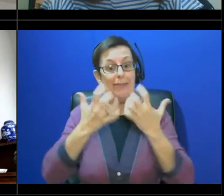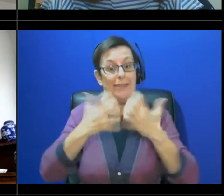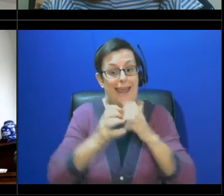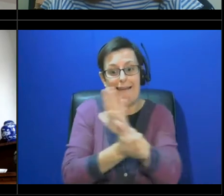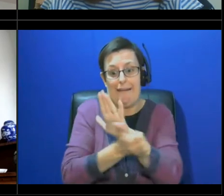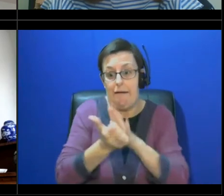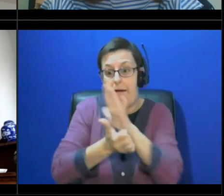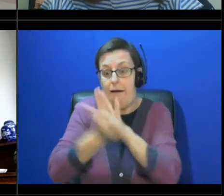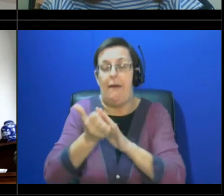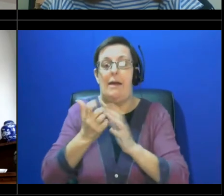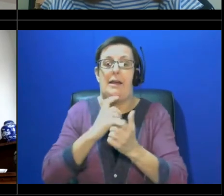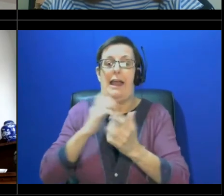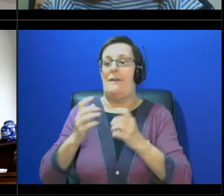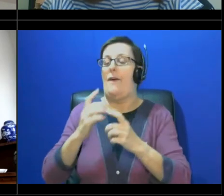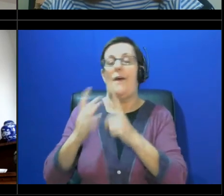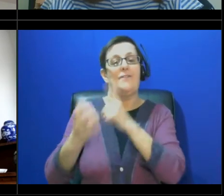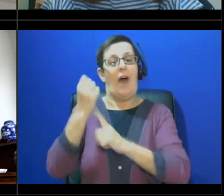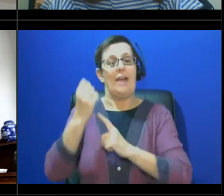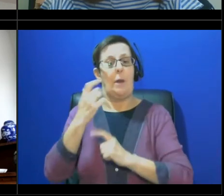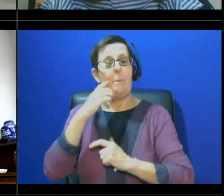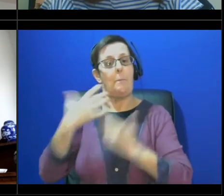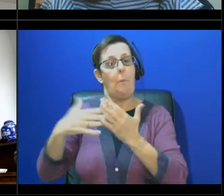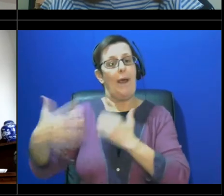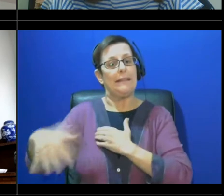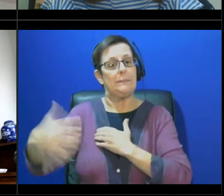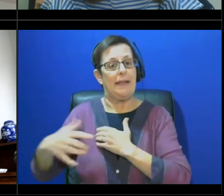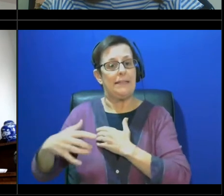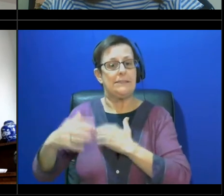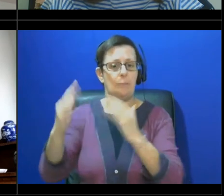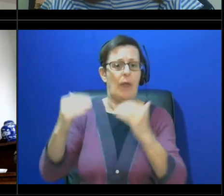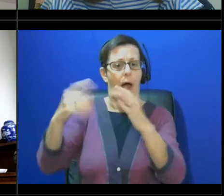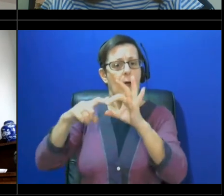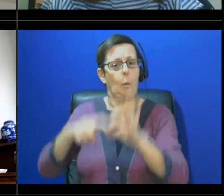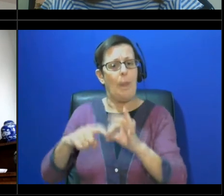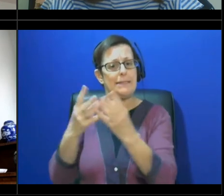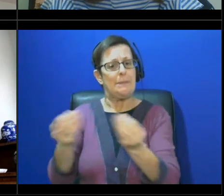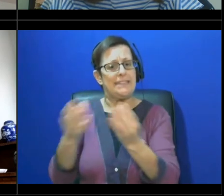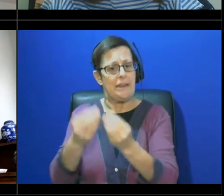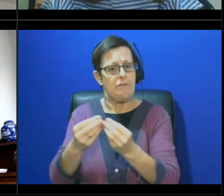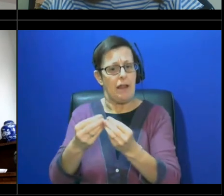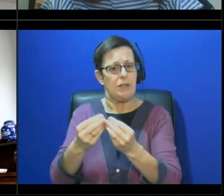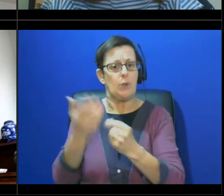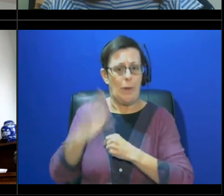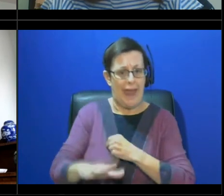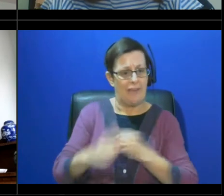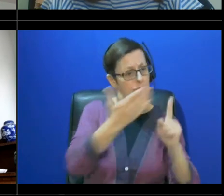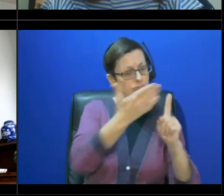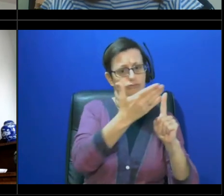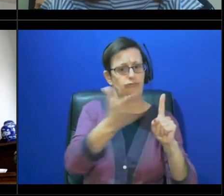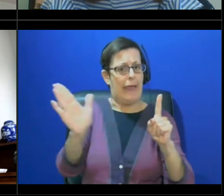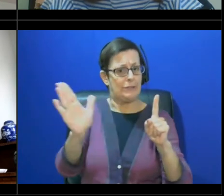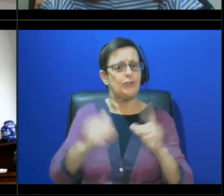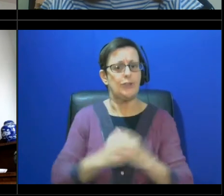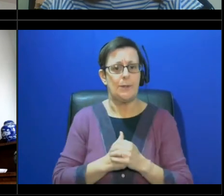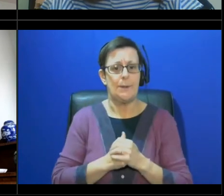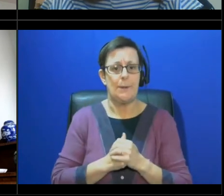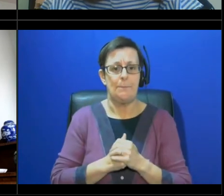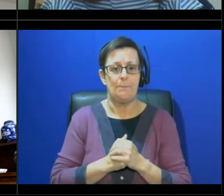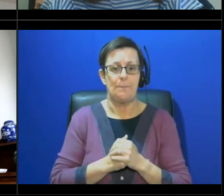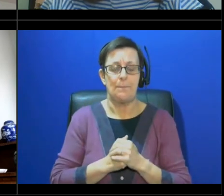the instruments that are made out of you know, higher quality materials to progress. And in terms